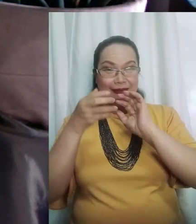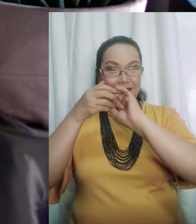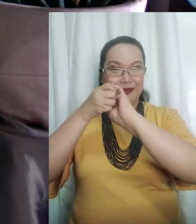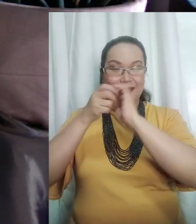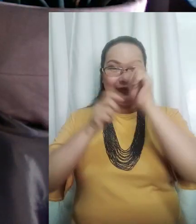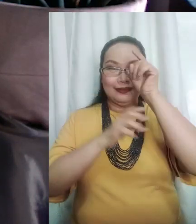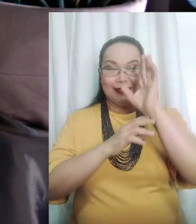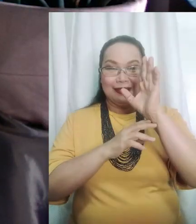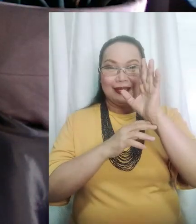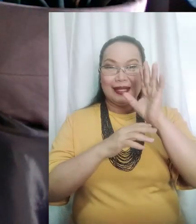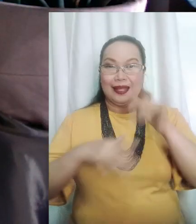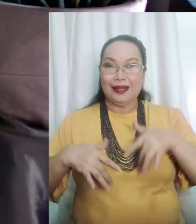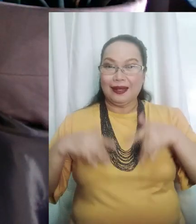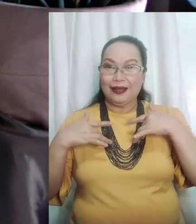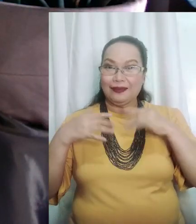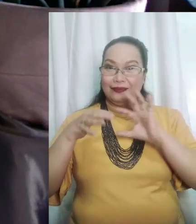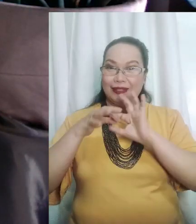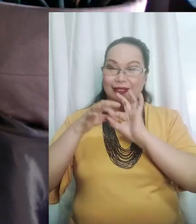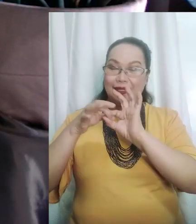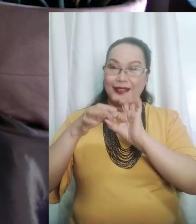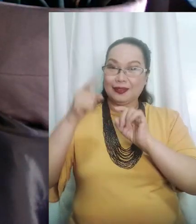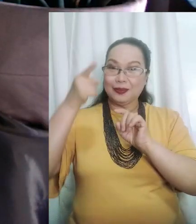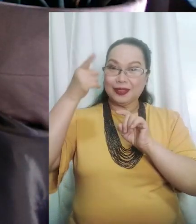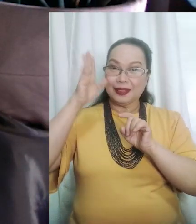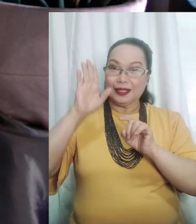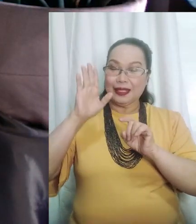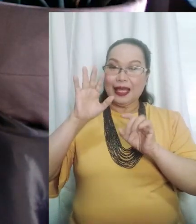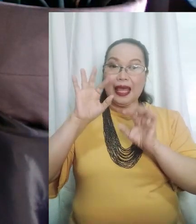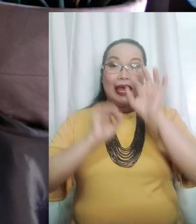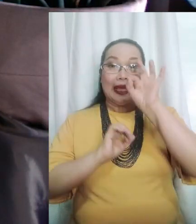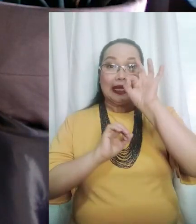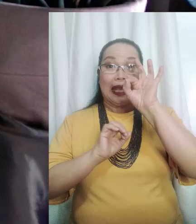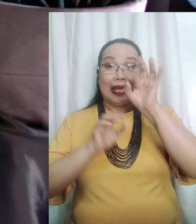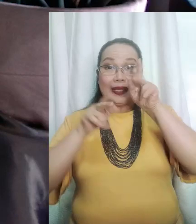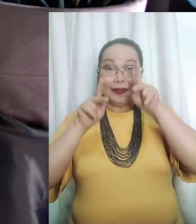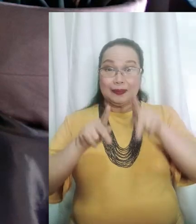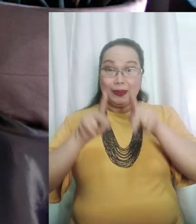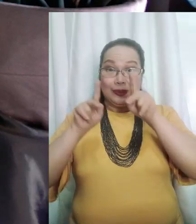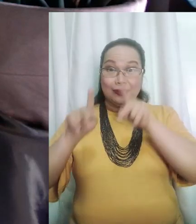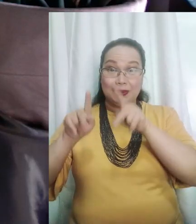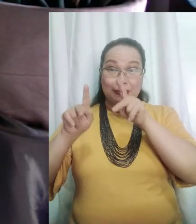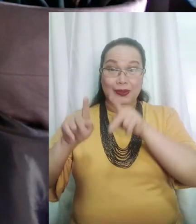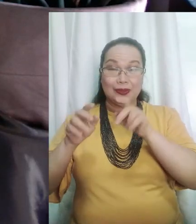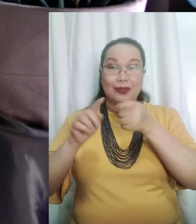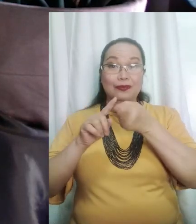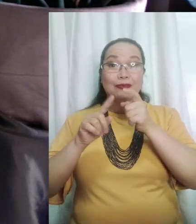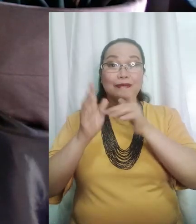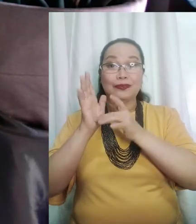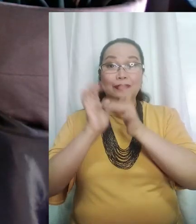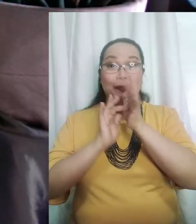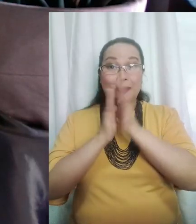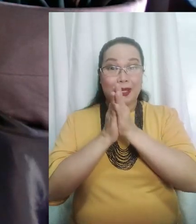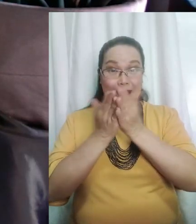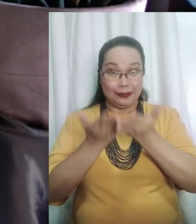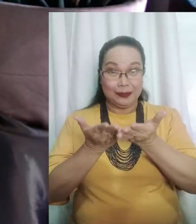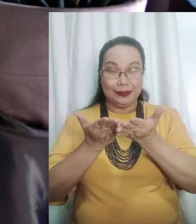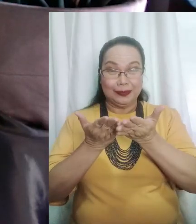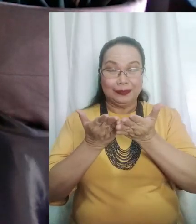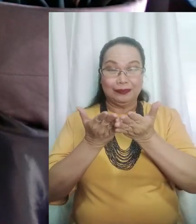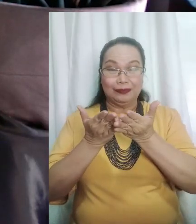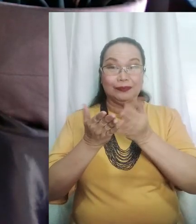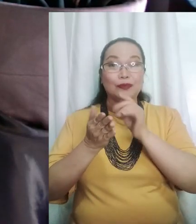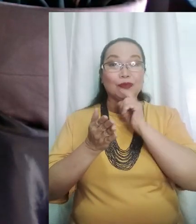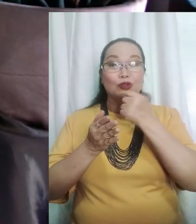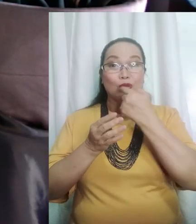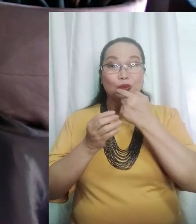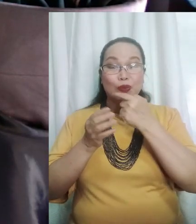engaging with God, the life engaged with God. We're looking at 9 Bible characters. We are learning from these 9